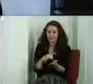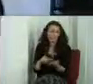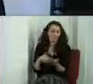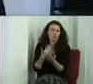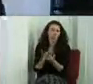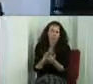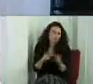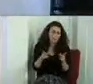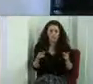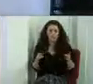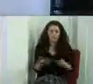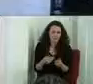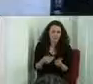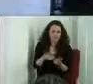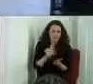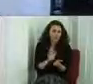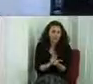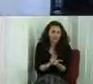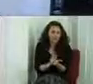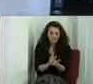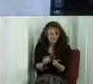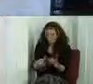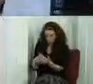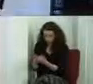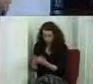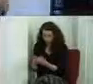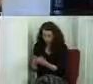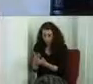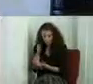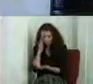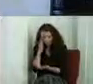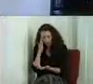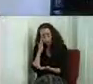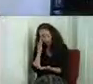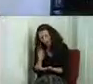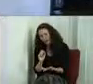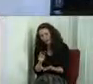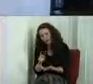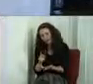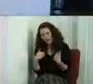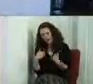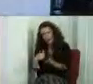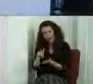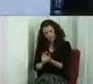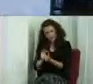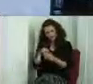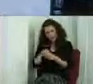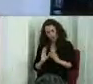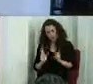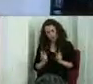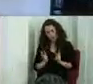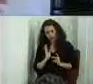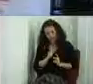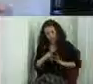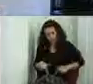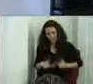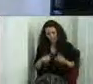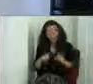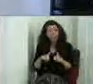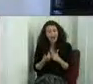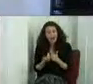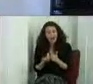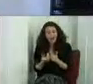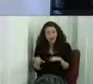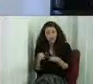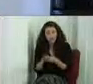come to this place to acknowledge that there is abundance in our lives? And how do we do that, not just in a recession